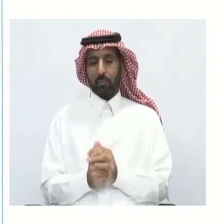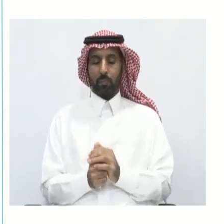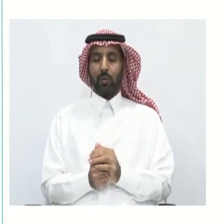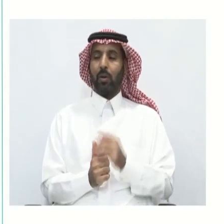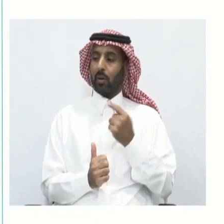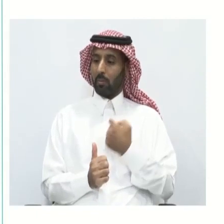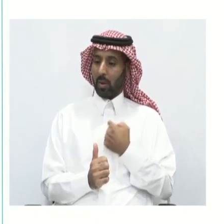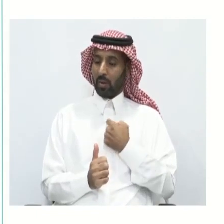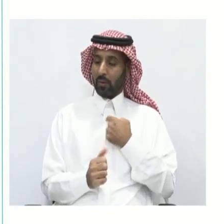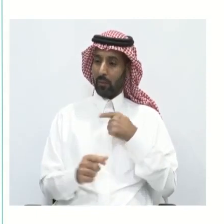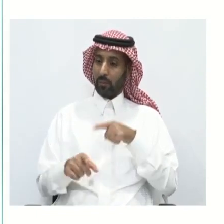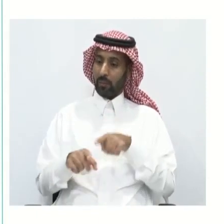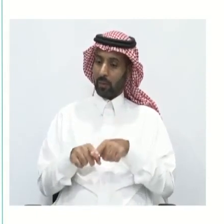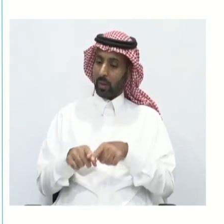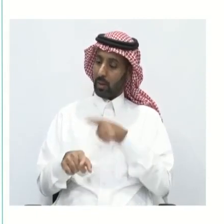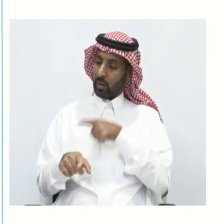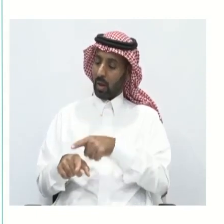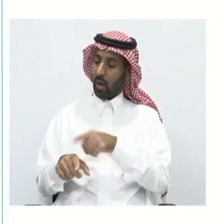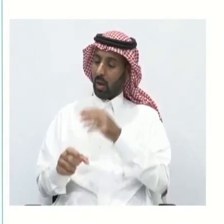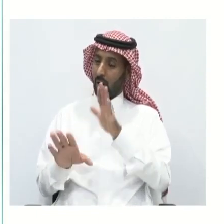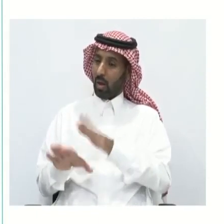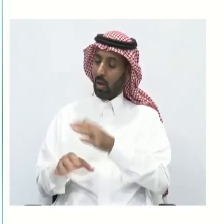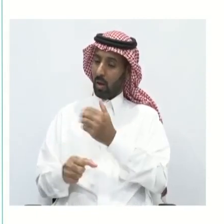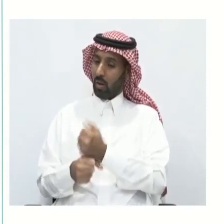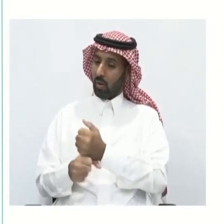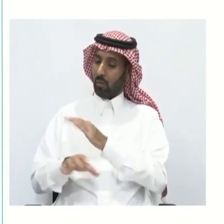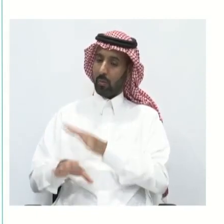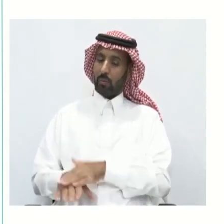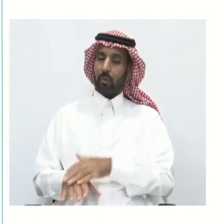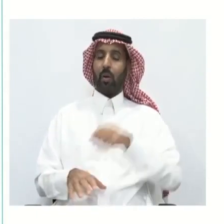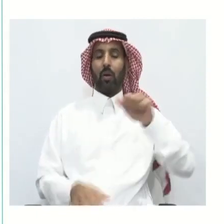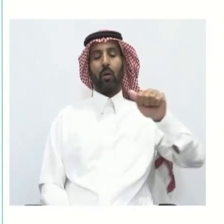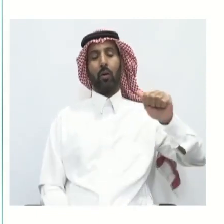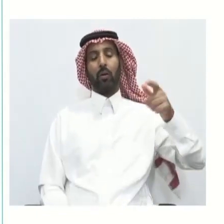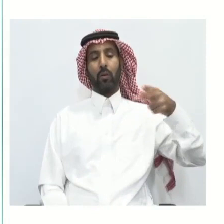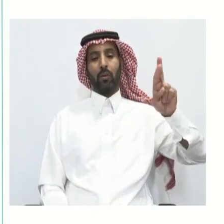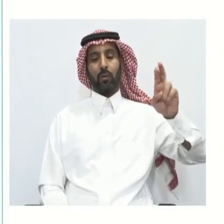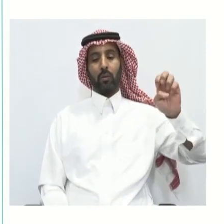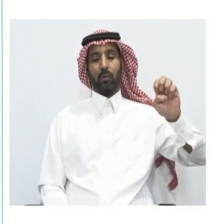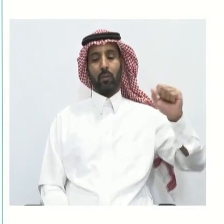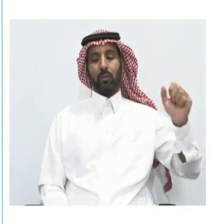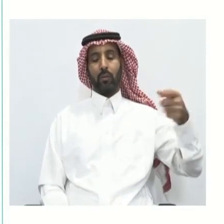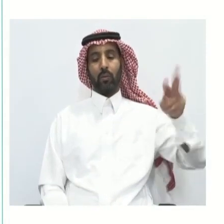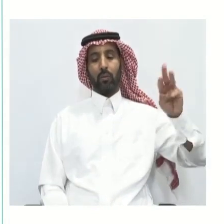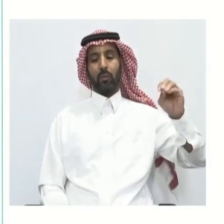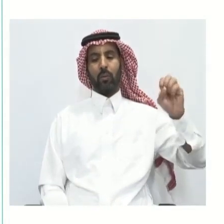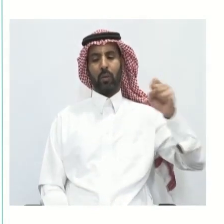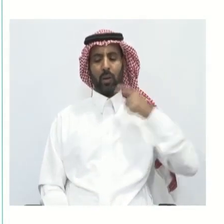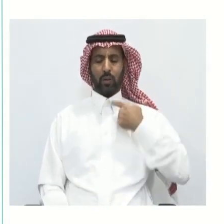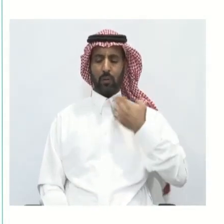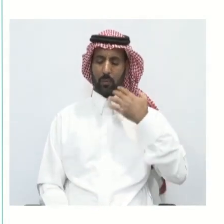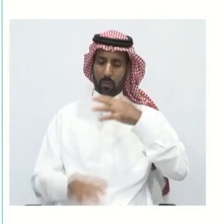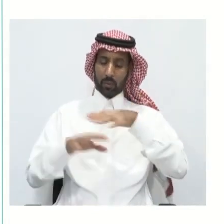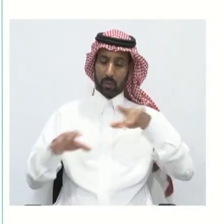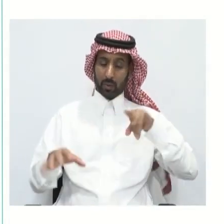are waiting. This is the progressive here, B and ING. My friends are waiting for me at the airport. What